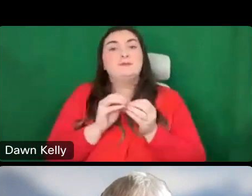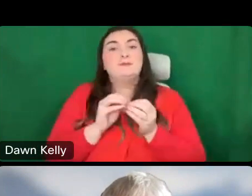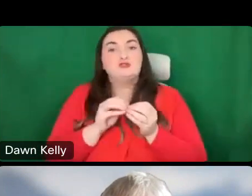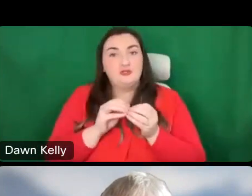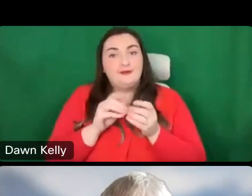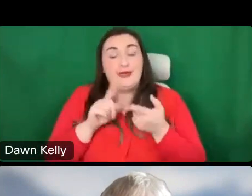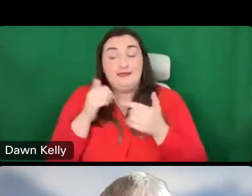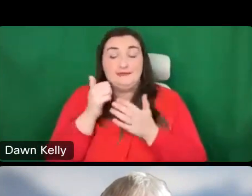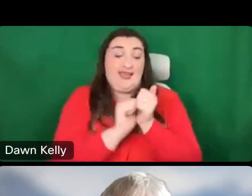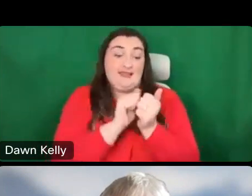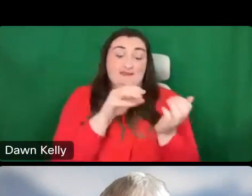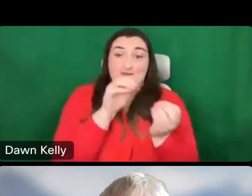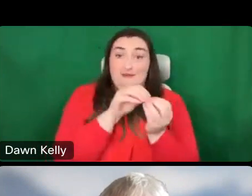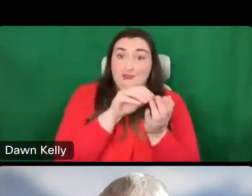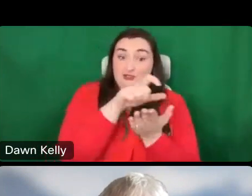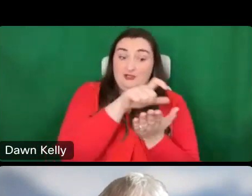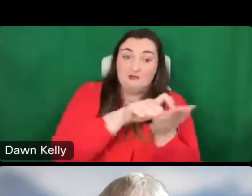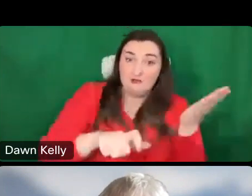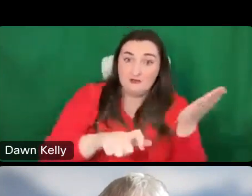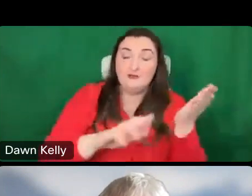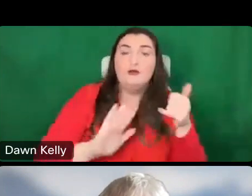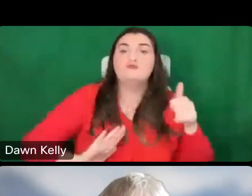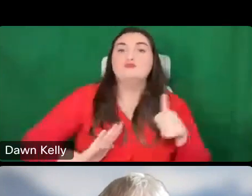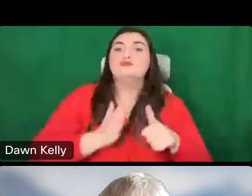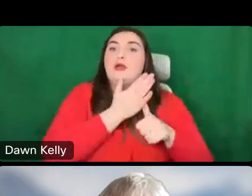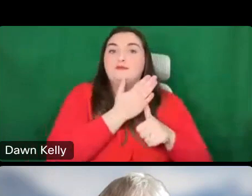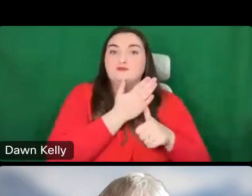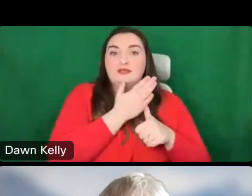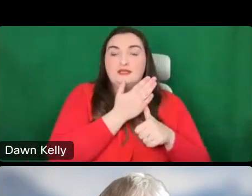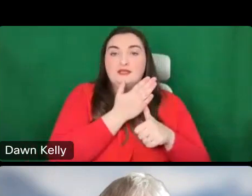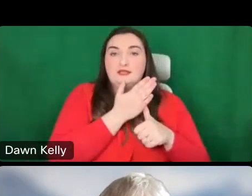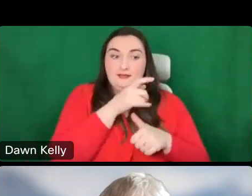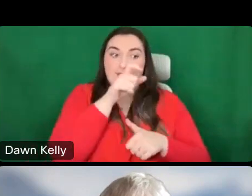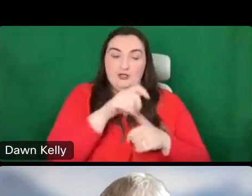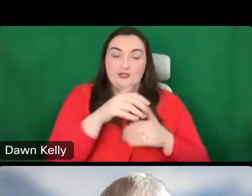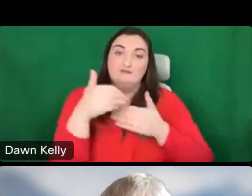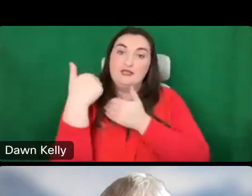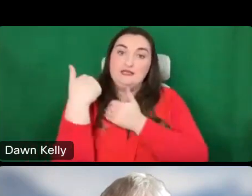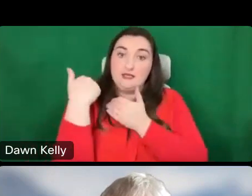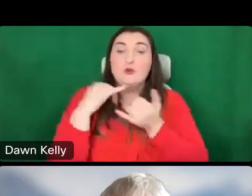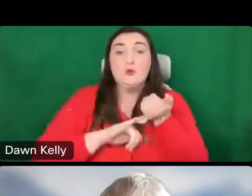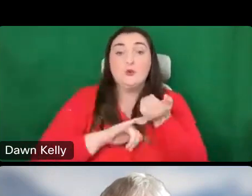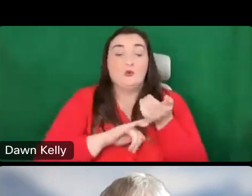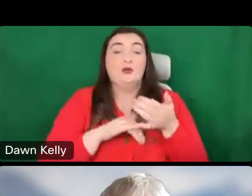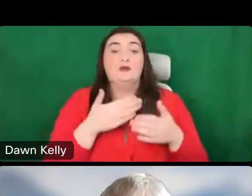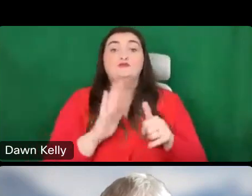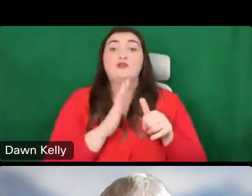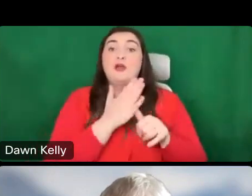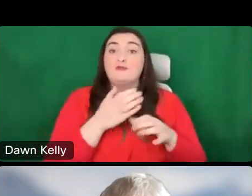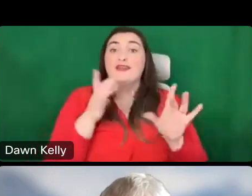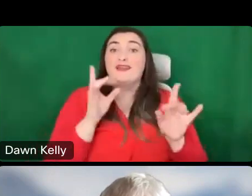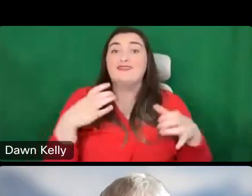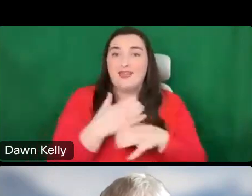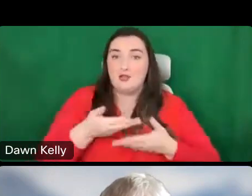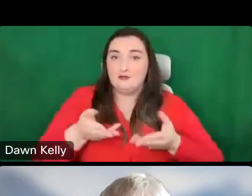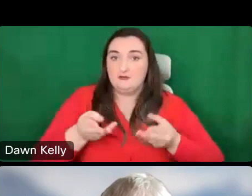Act states, the primary person responsible is the primary healthcare practitioner, the consultant. But if